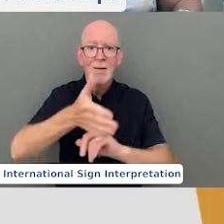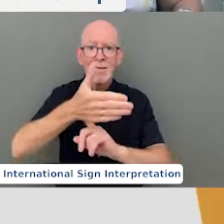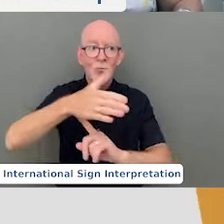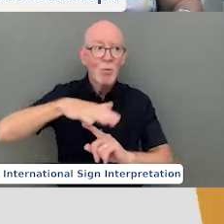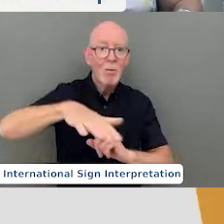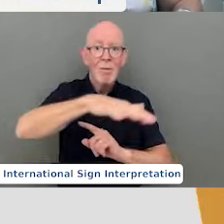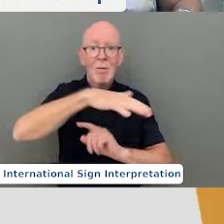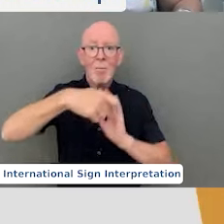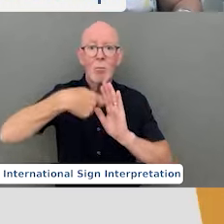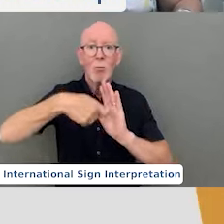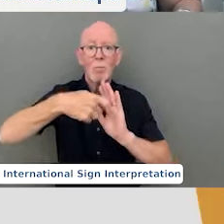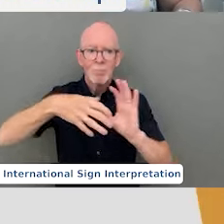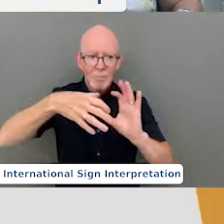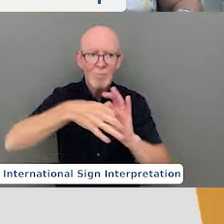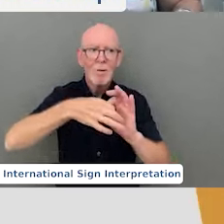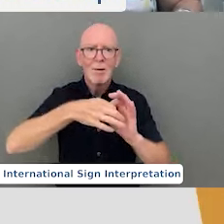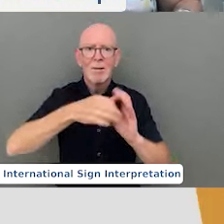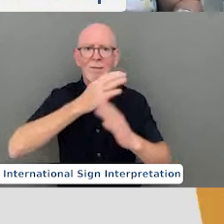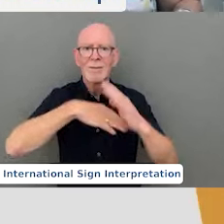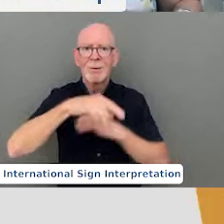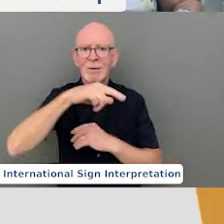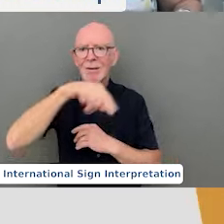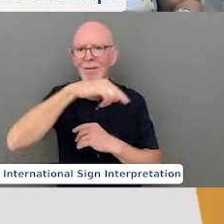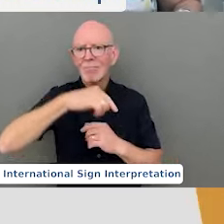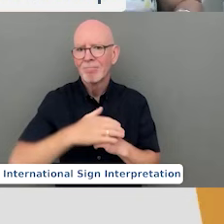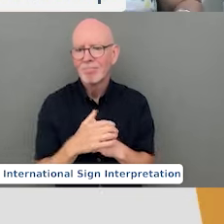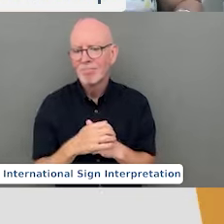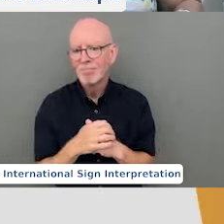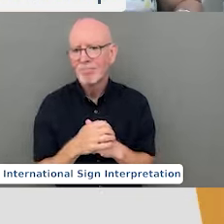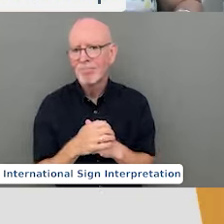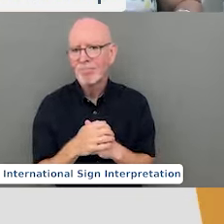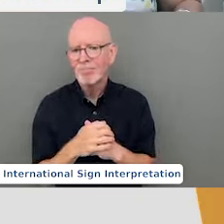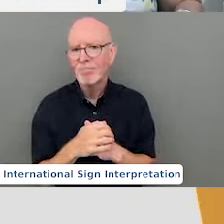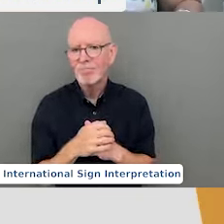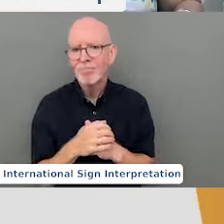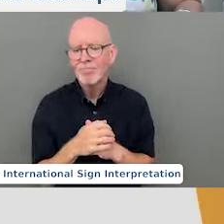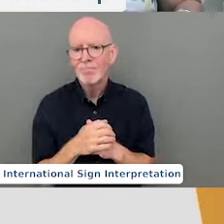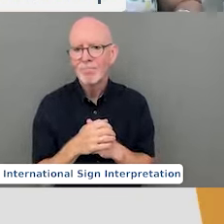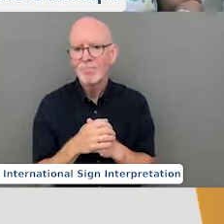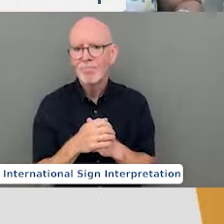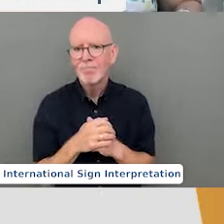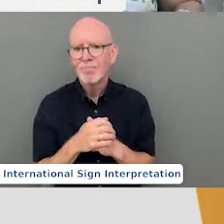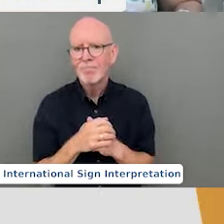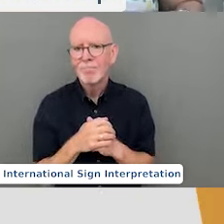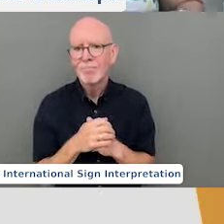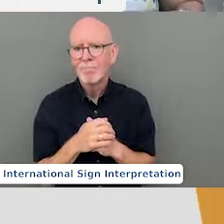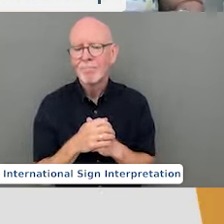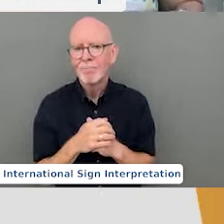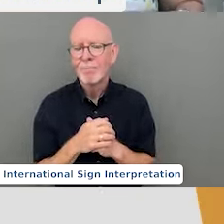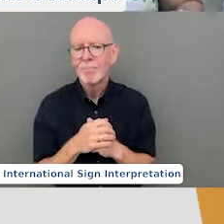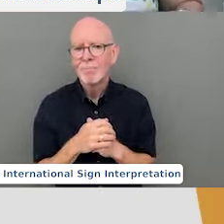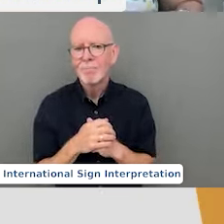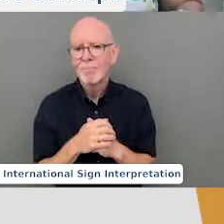then began to take the necessary steps towards establishing a national